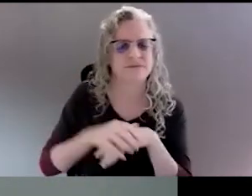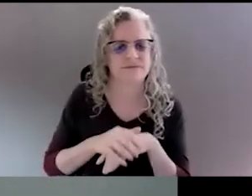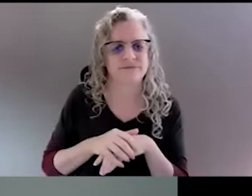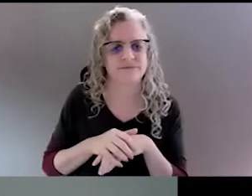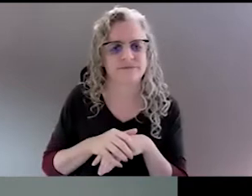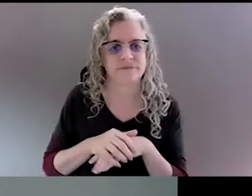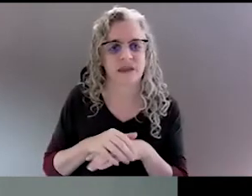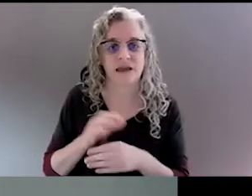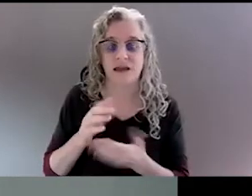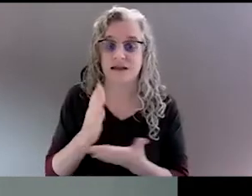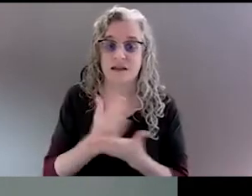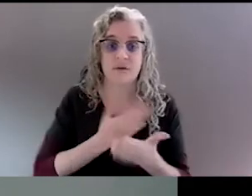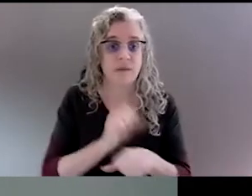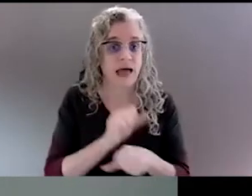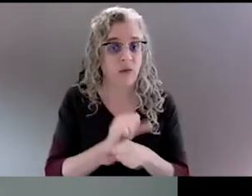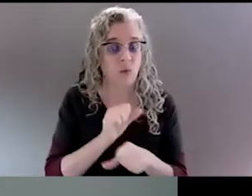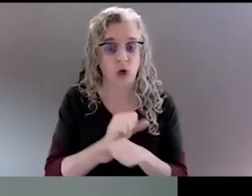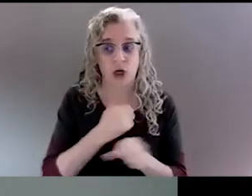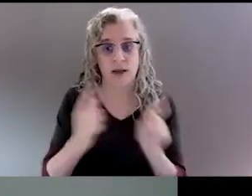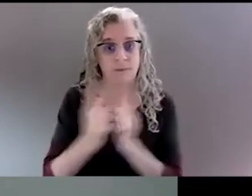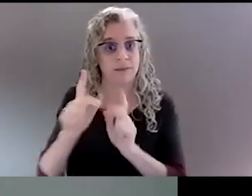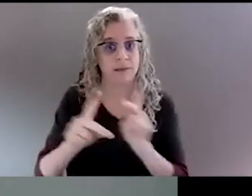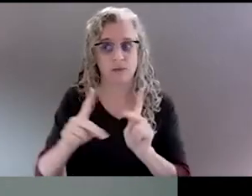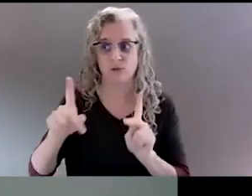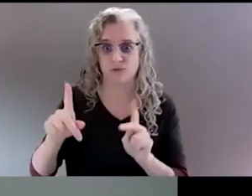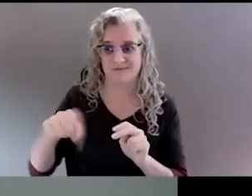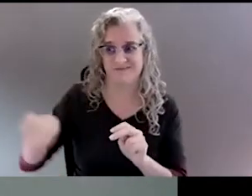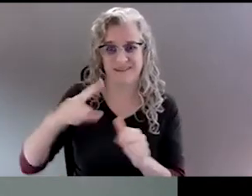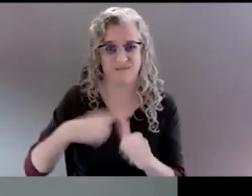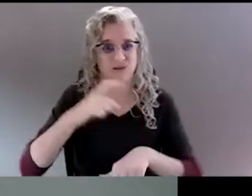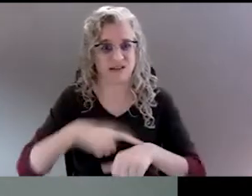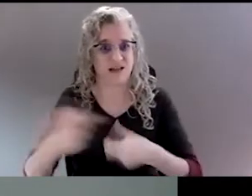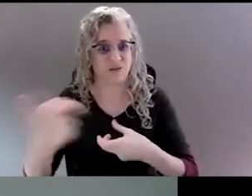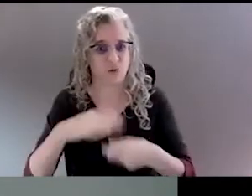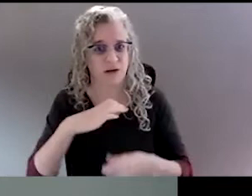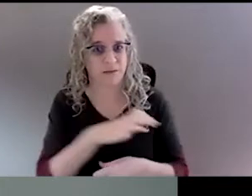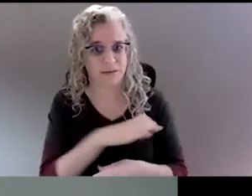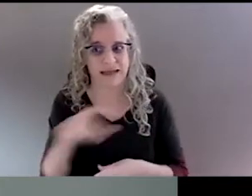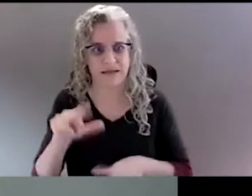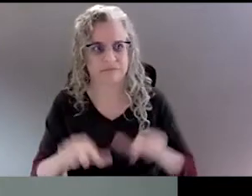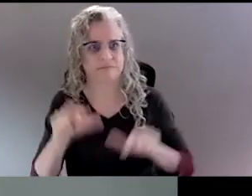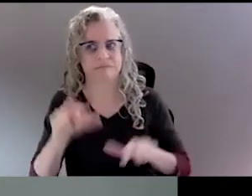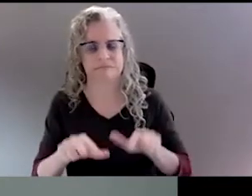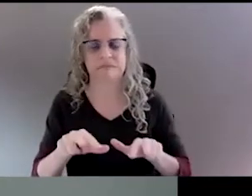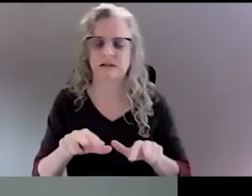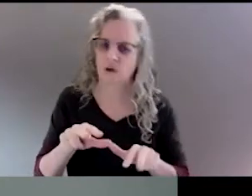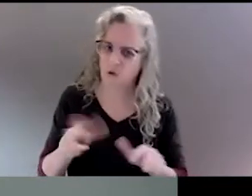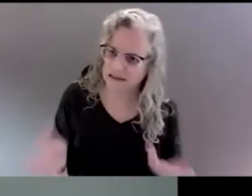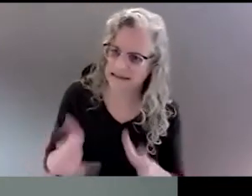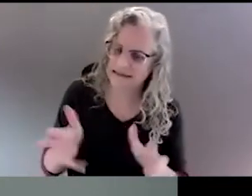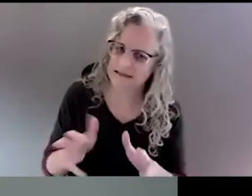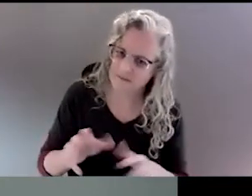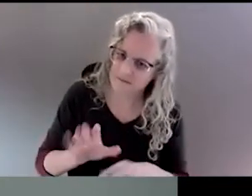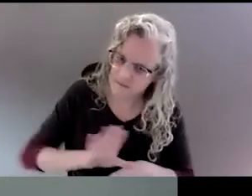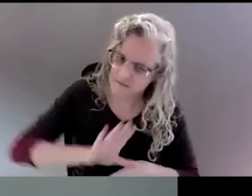before. And so we want to encourage them to speak up and understand that what they have to say is